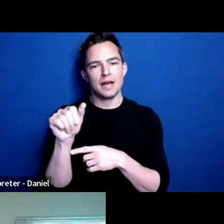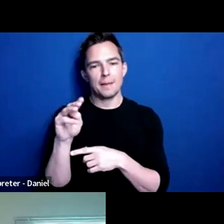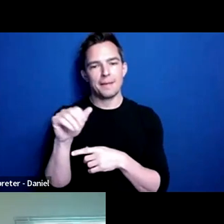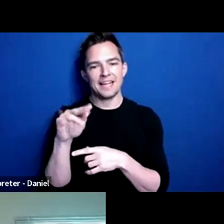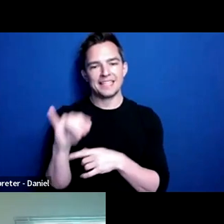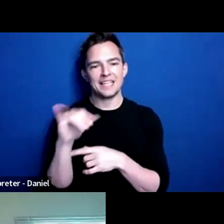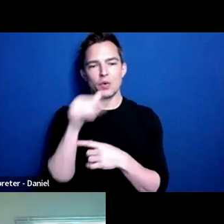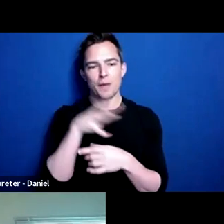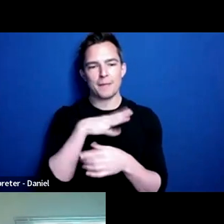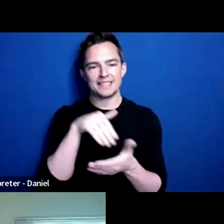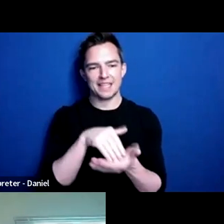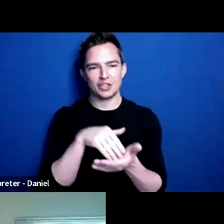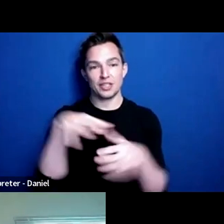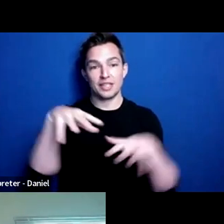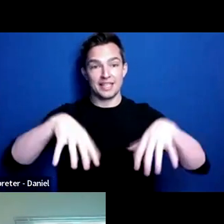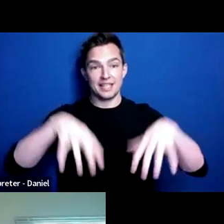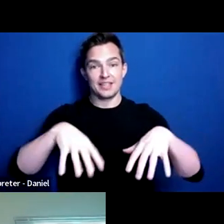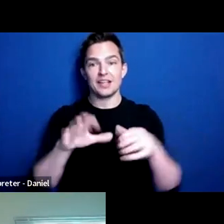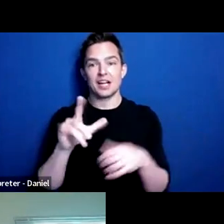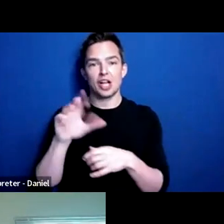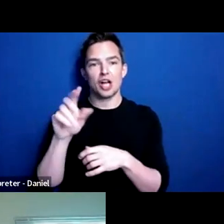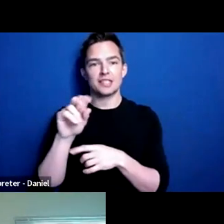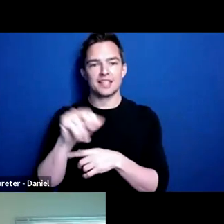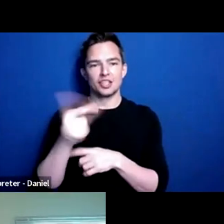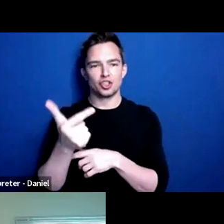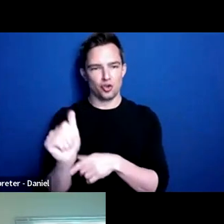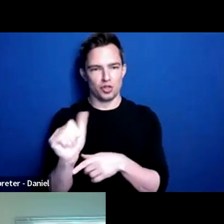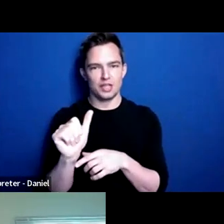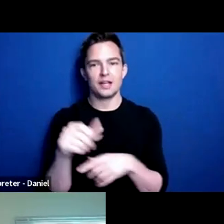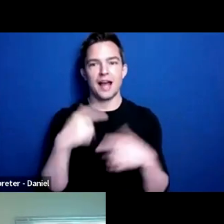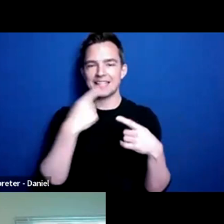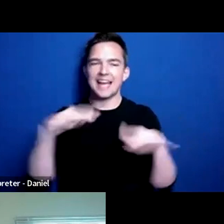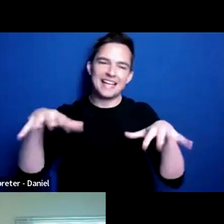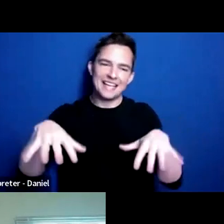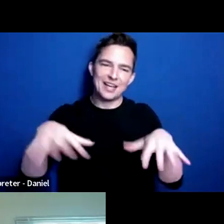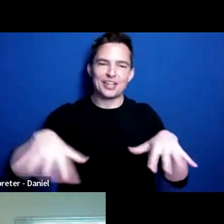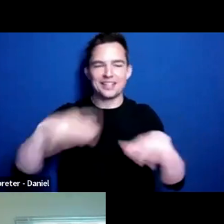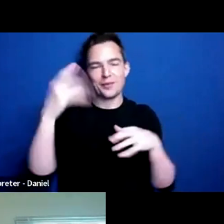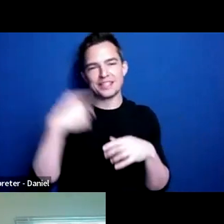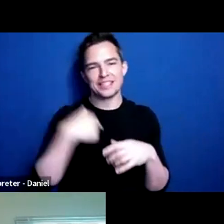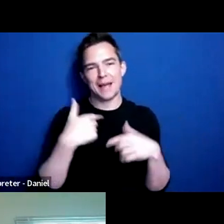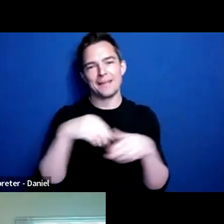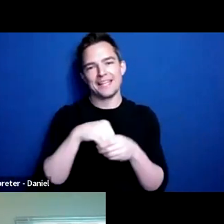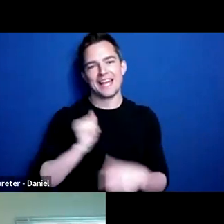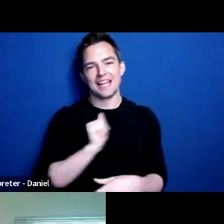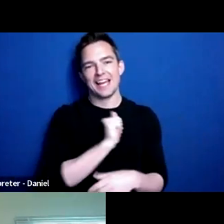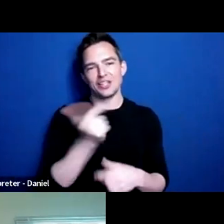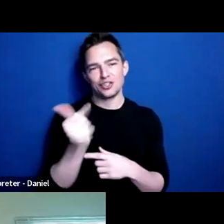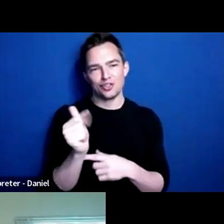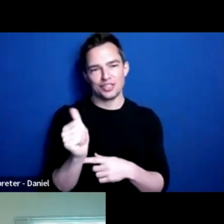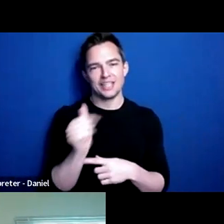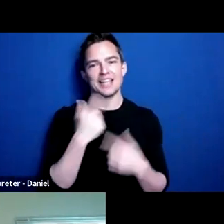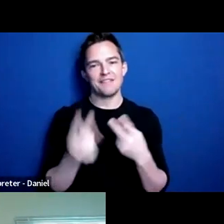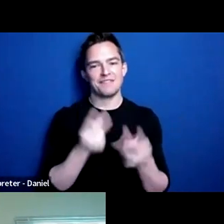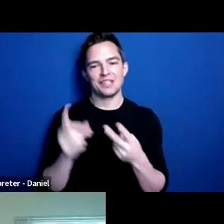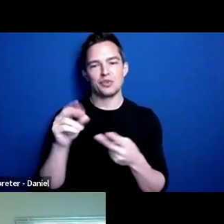Women's Center, located here in Clarkston, Georgia. And I say here because I'm located in Atlanta, Georgia, and have visited